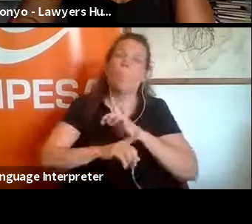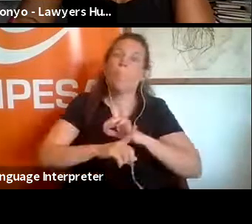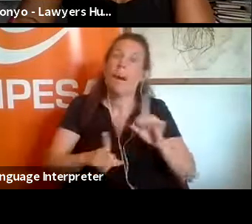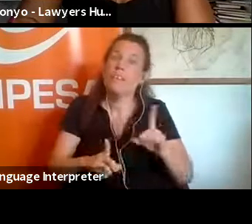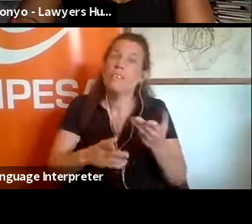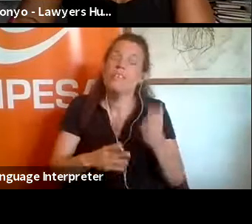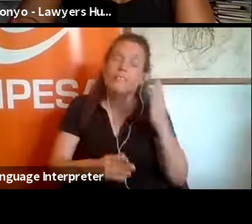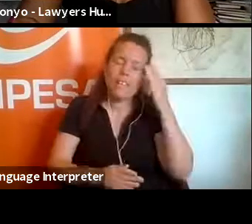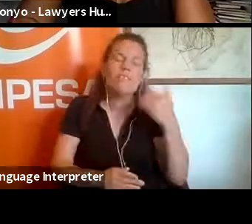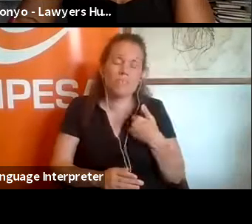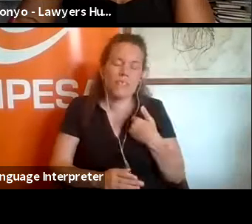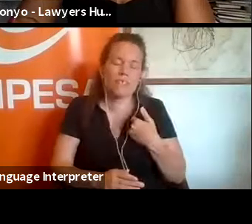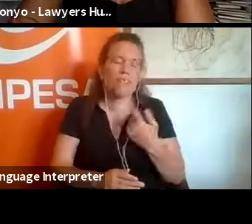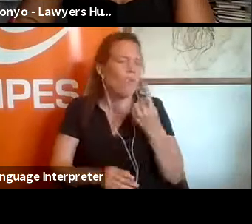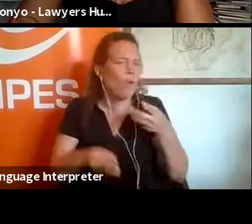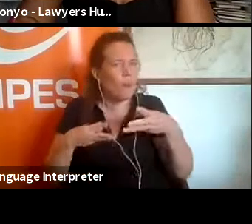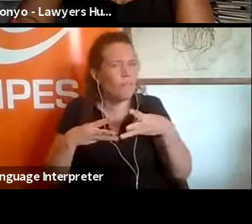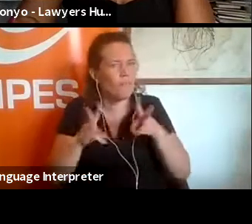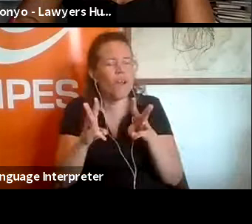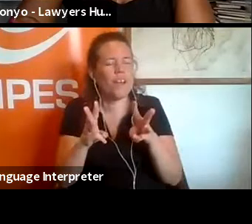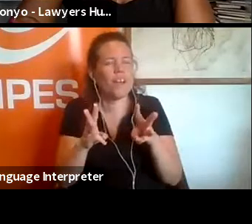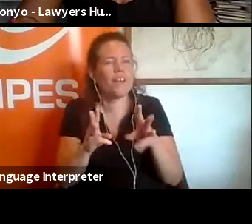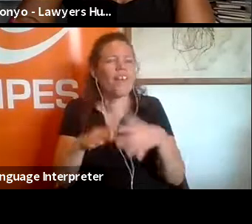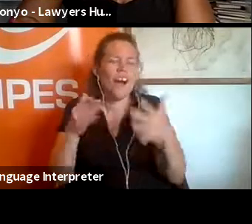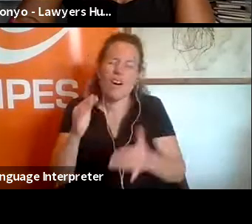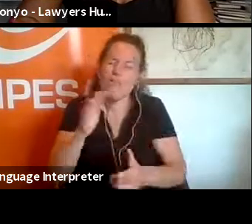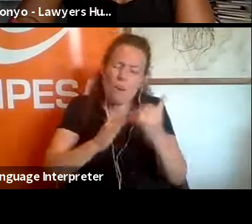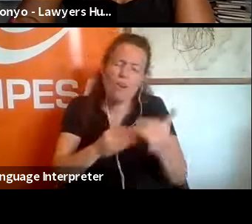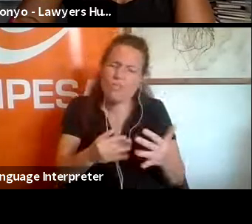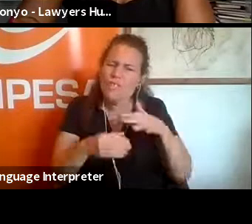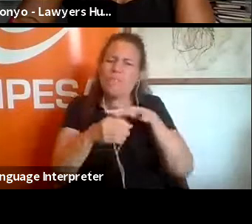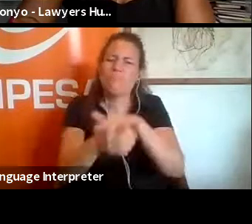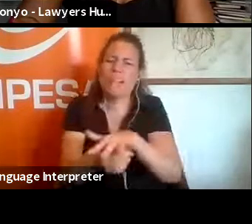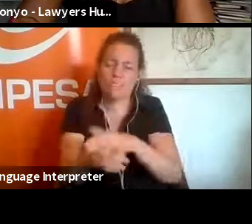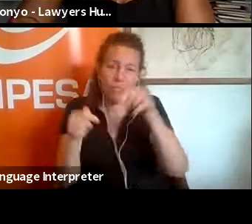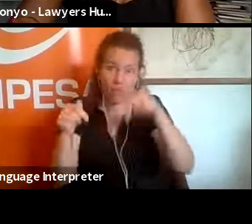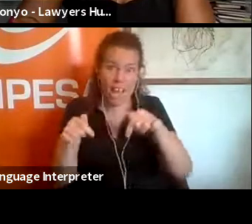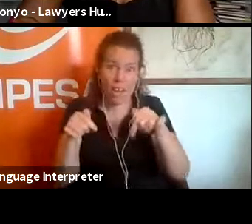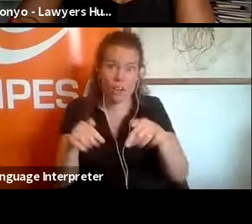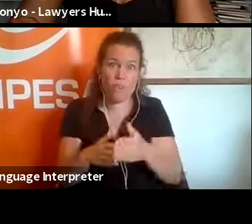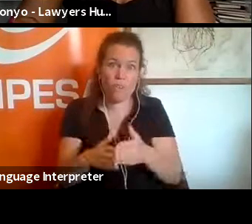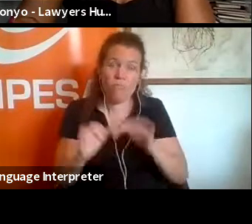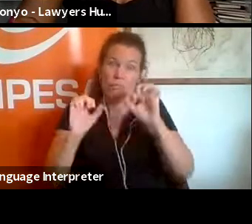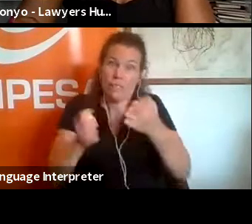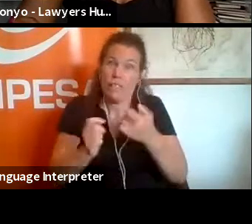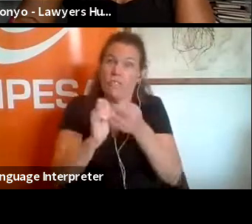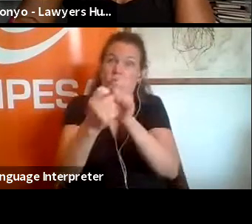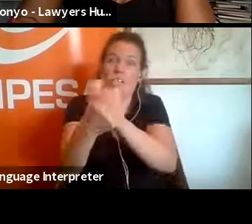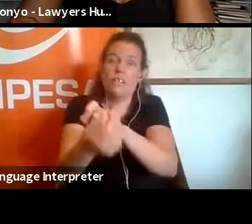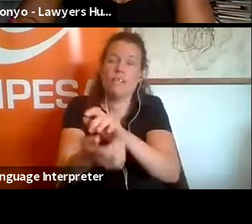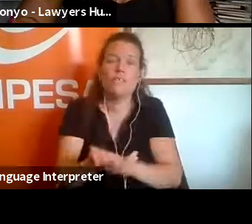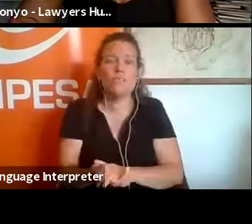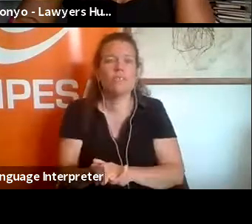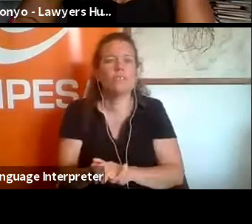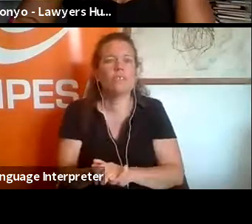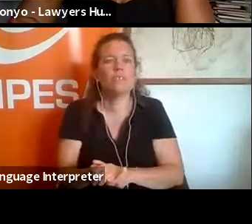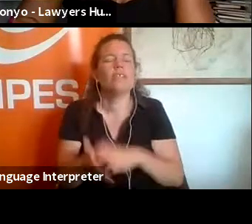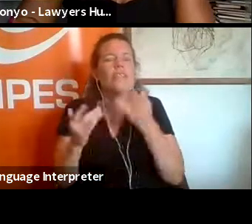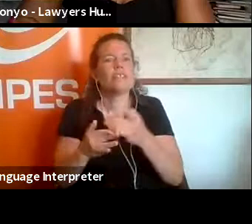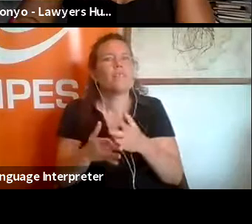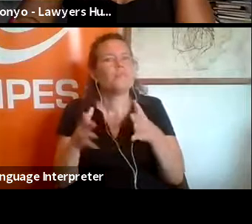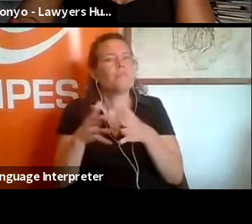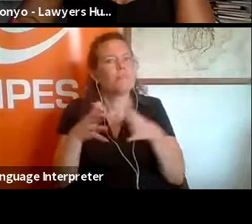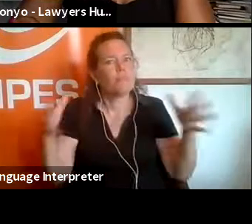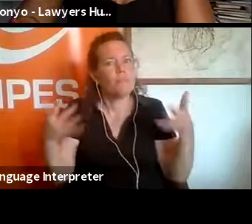way I think the principles will be most impactful for now, things could change, is